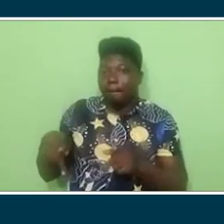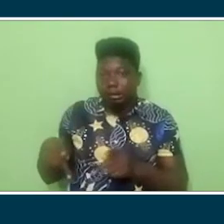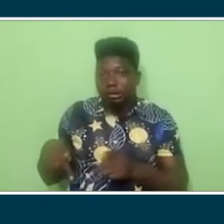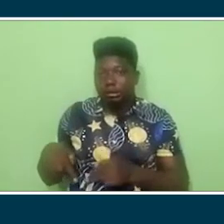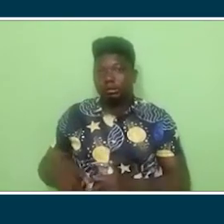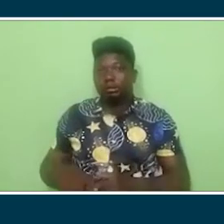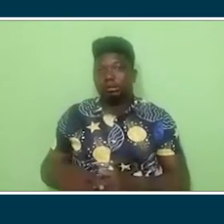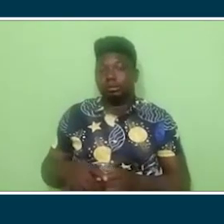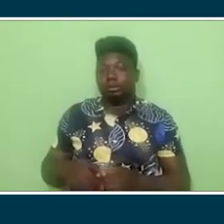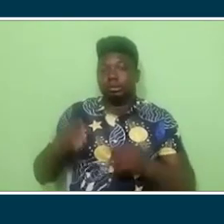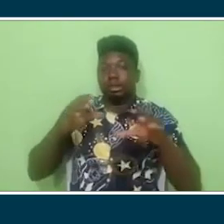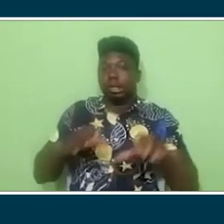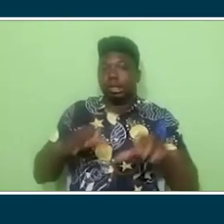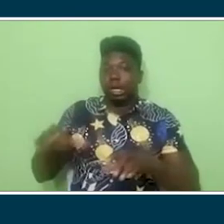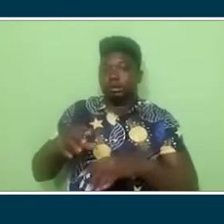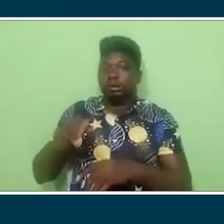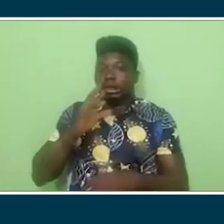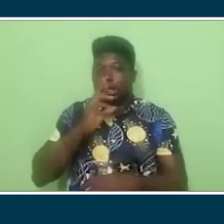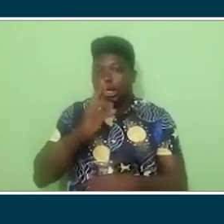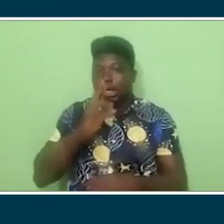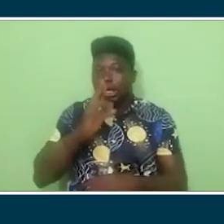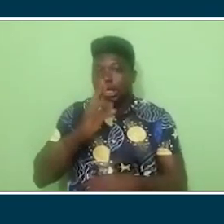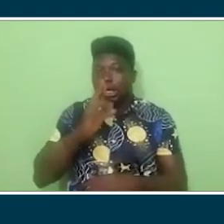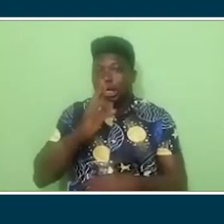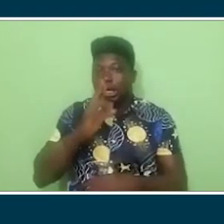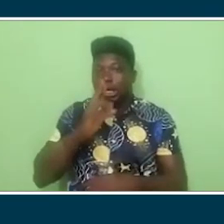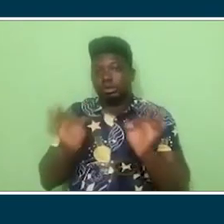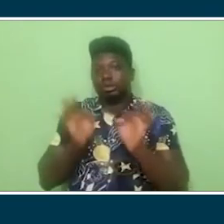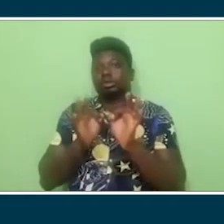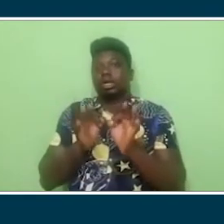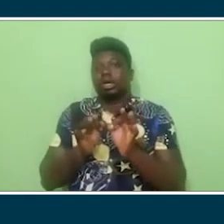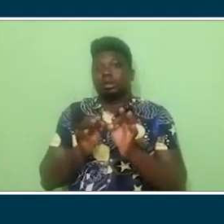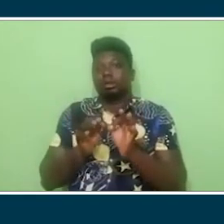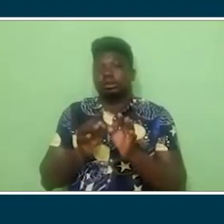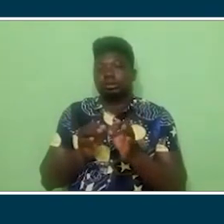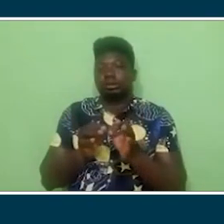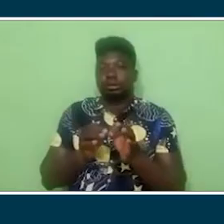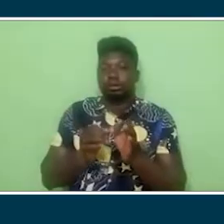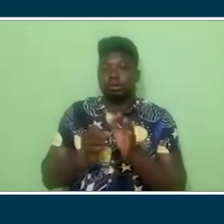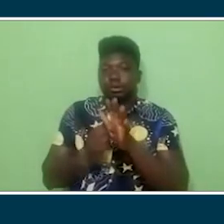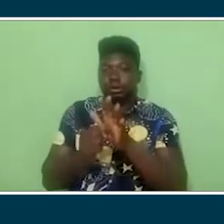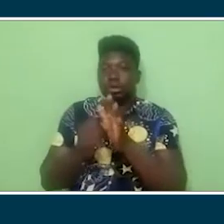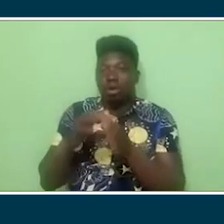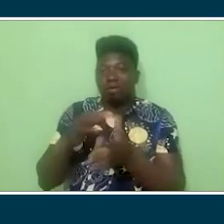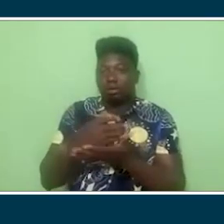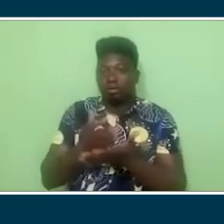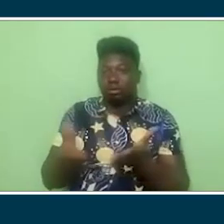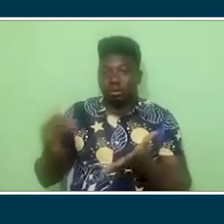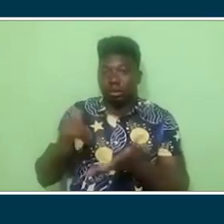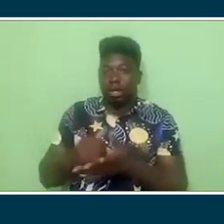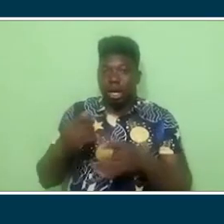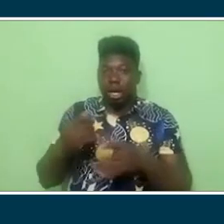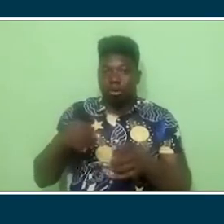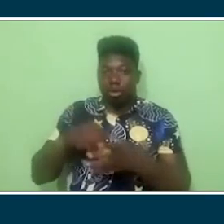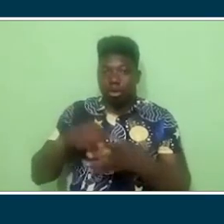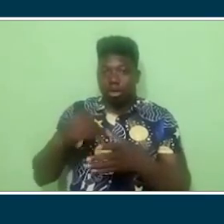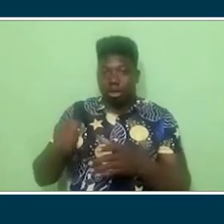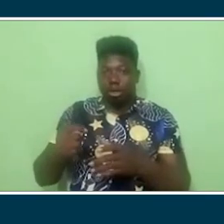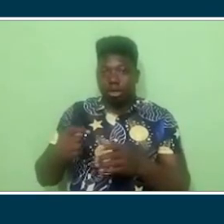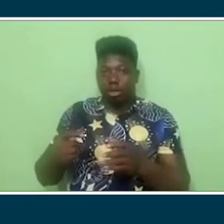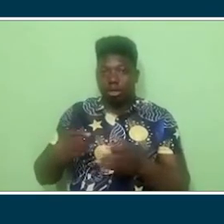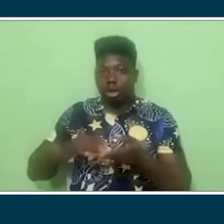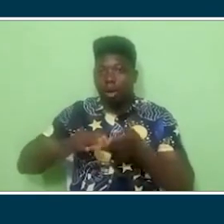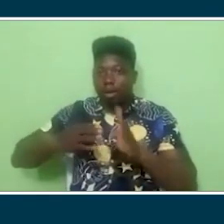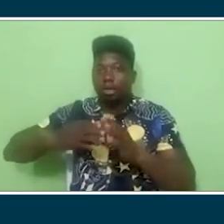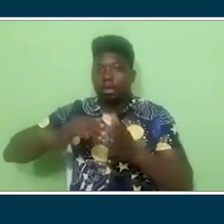actions are a potential symptom of something that's happening in the community that needs to be treated. And instead of casting out,